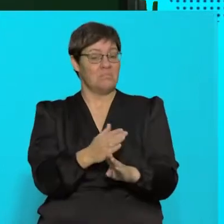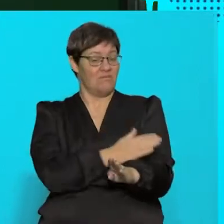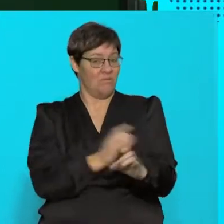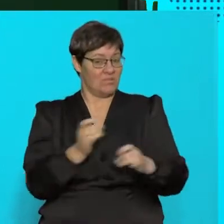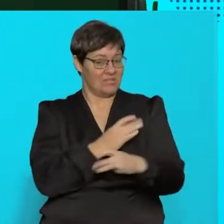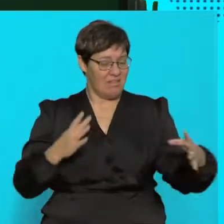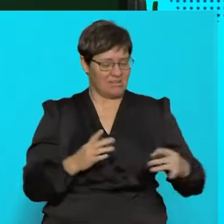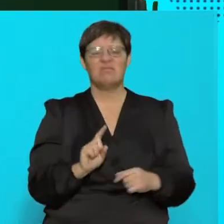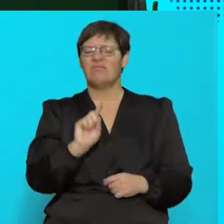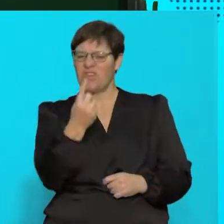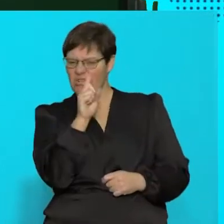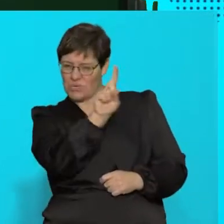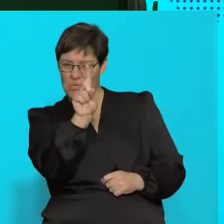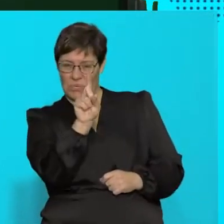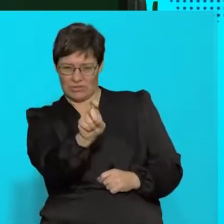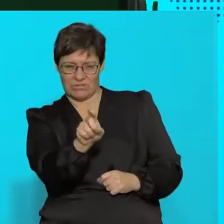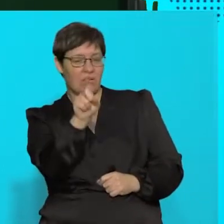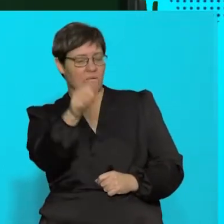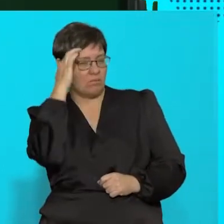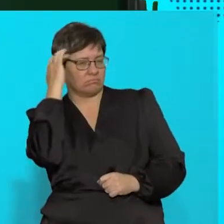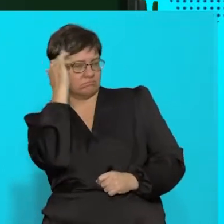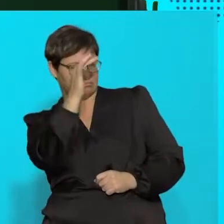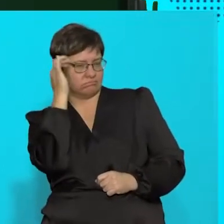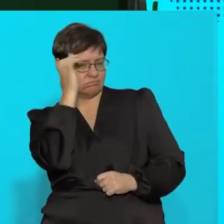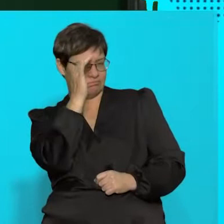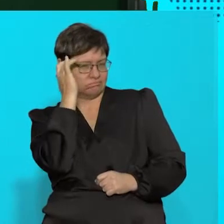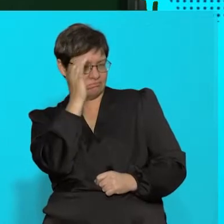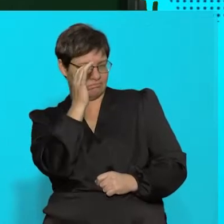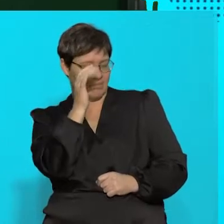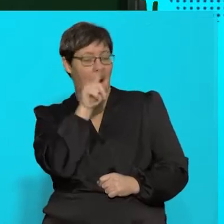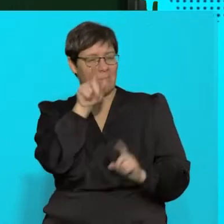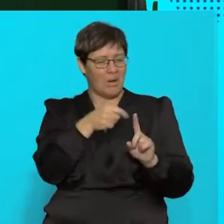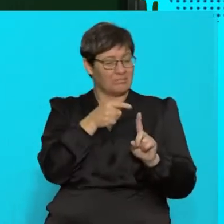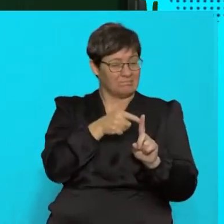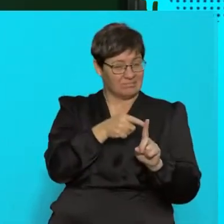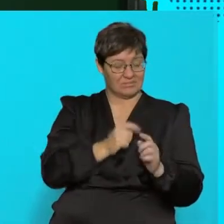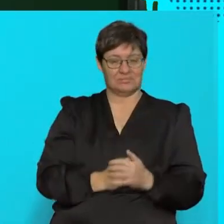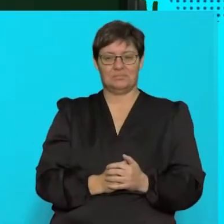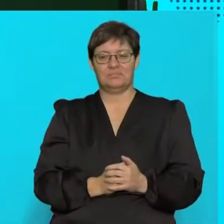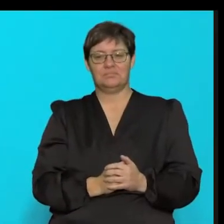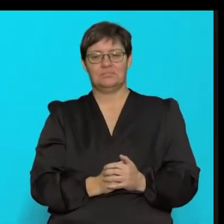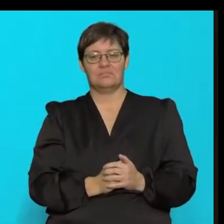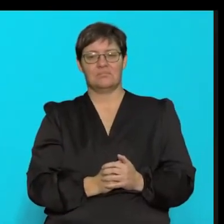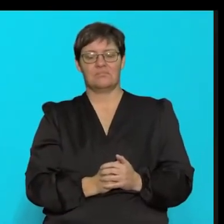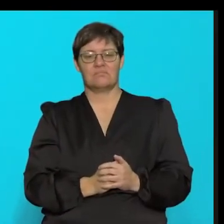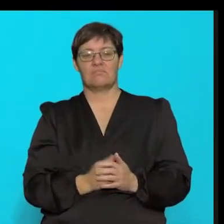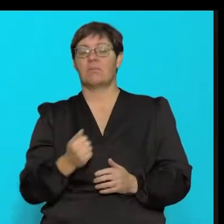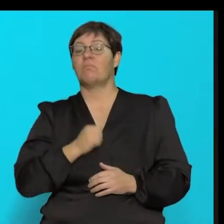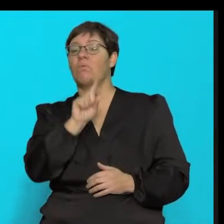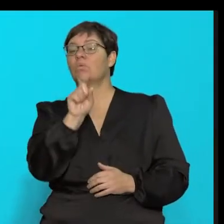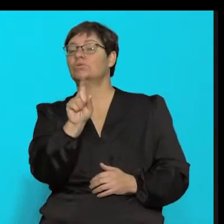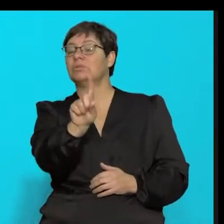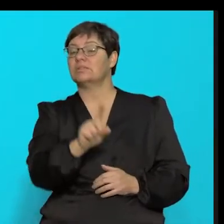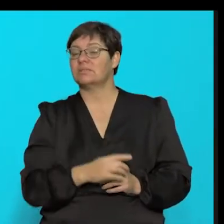do that, I'd like us to start with a question. And I'd like you to think about this while you're at home there. Let's see what we have.